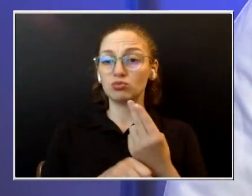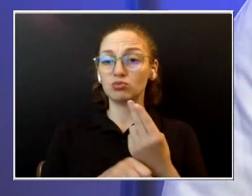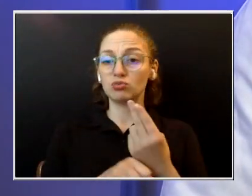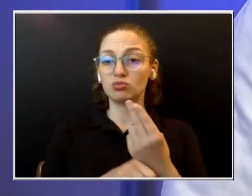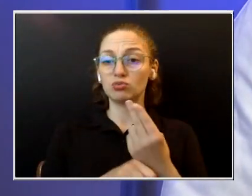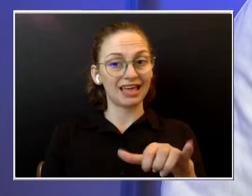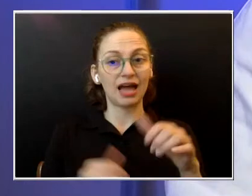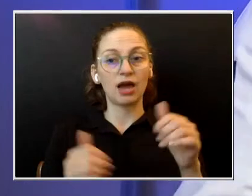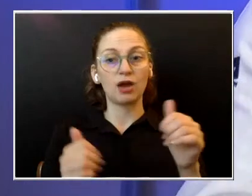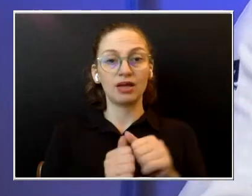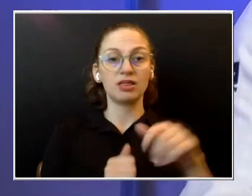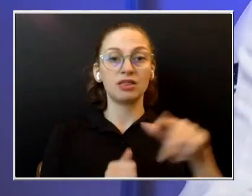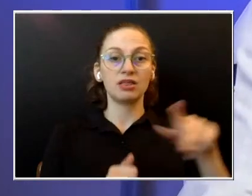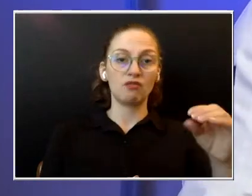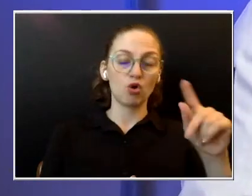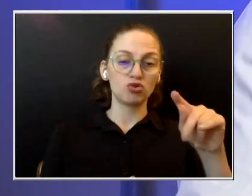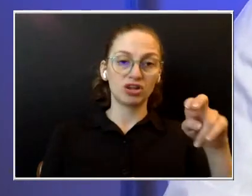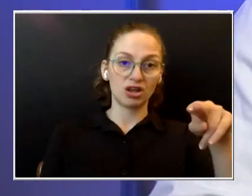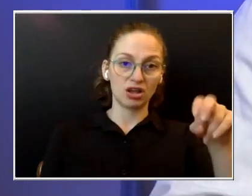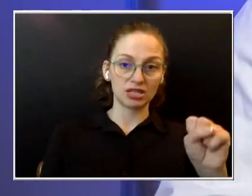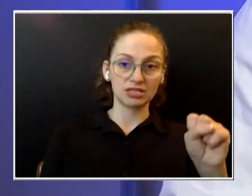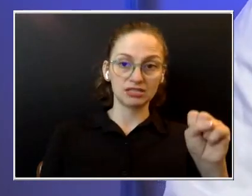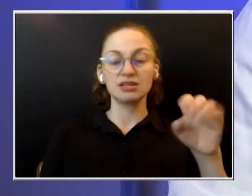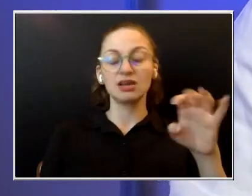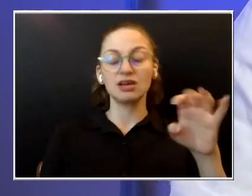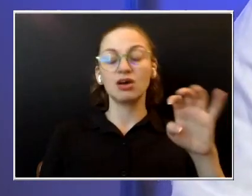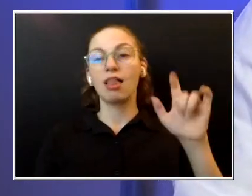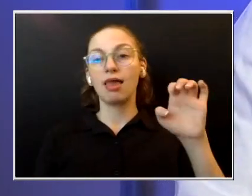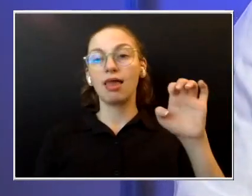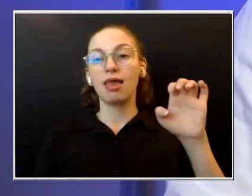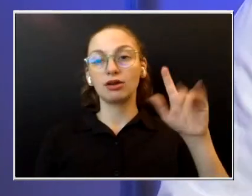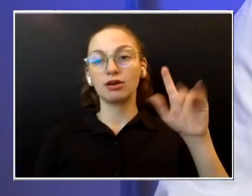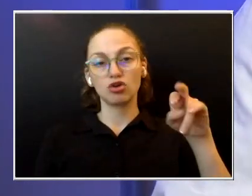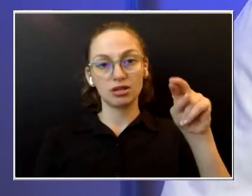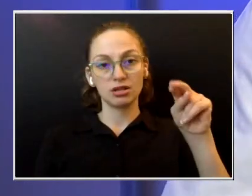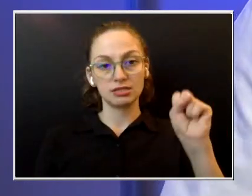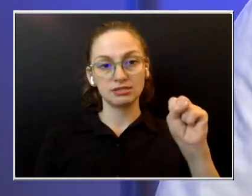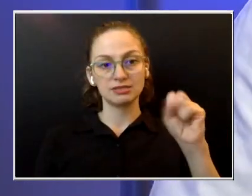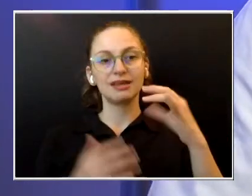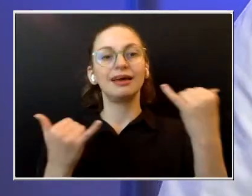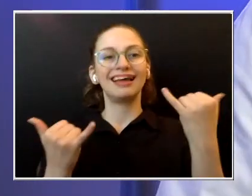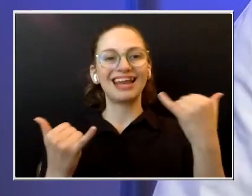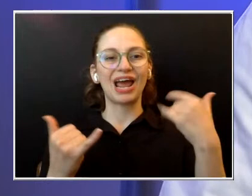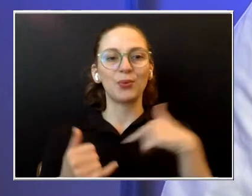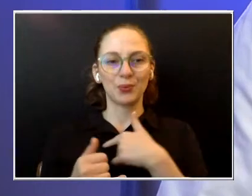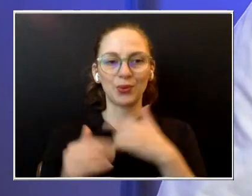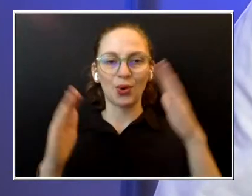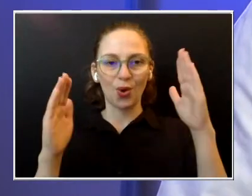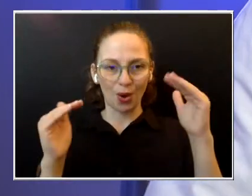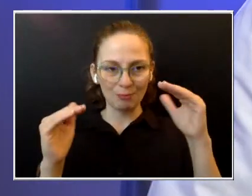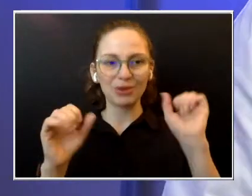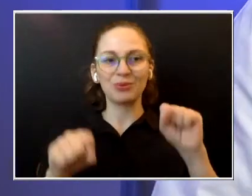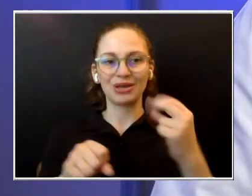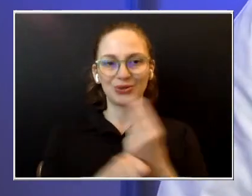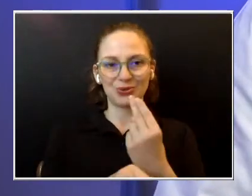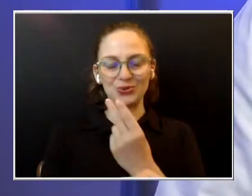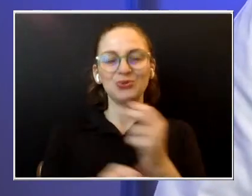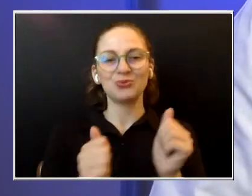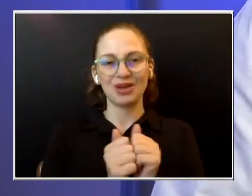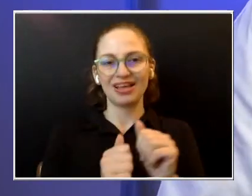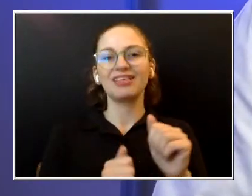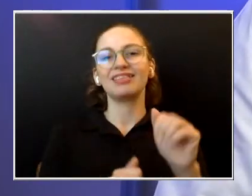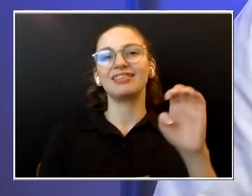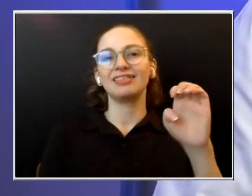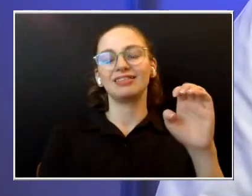protons, or this is the aim for KU with their IBA Proteus 1, is to look into doing flash therapy down the road with